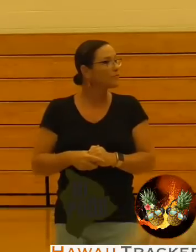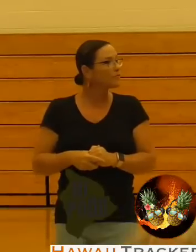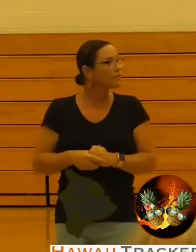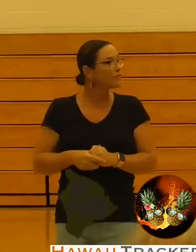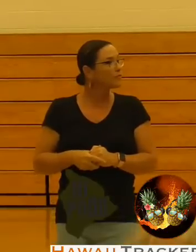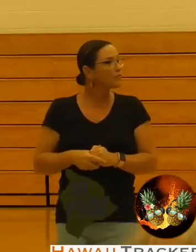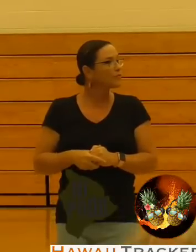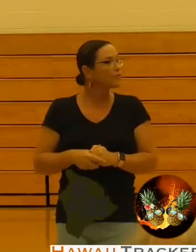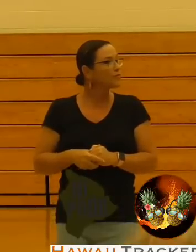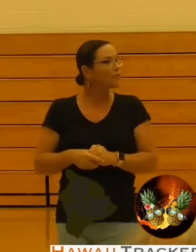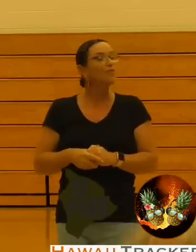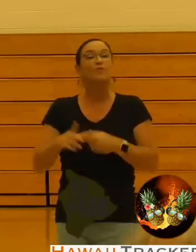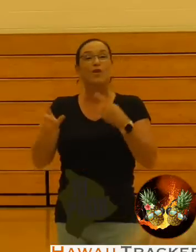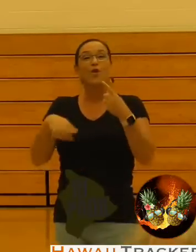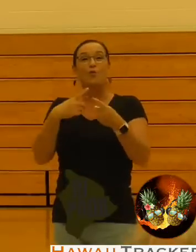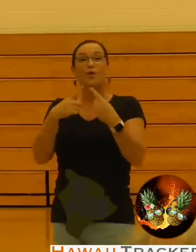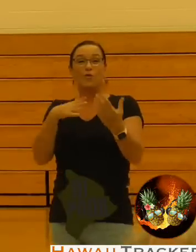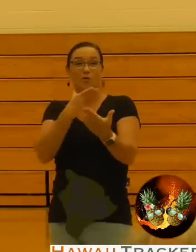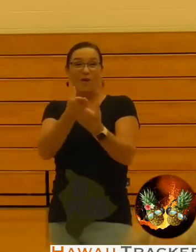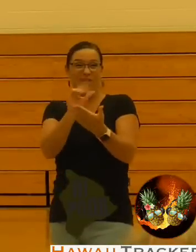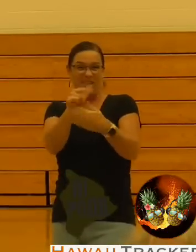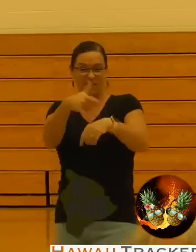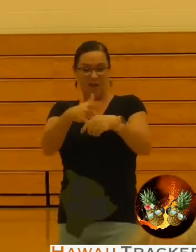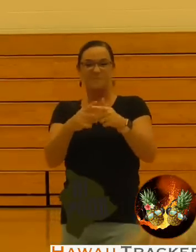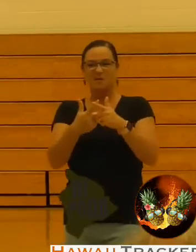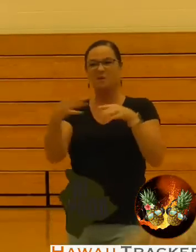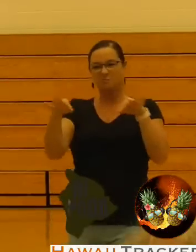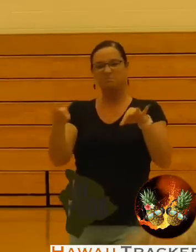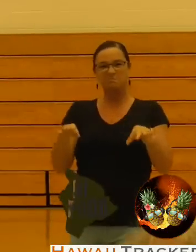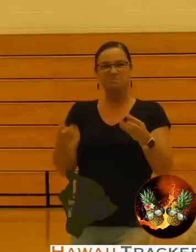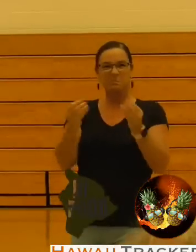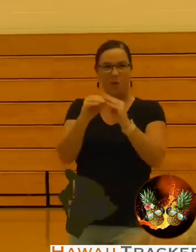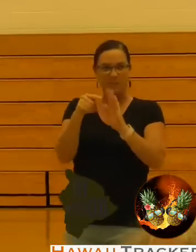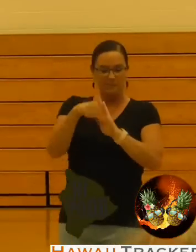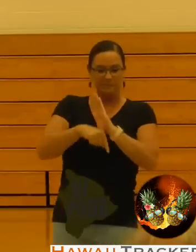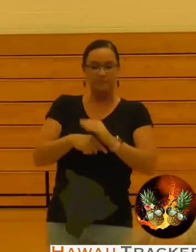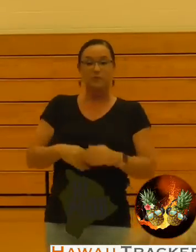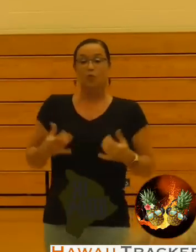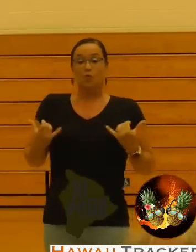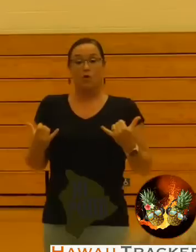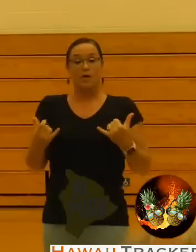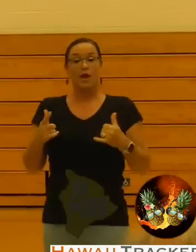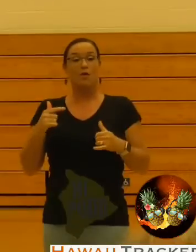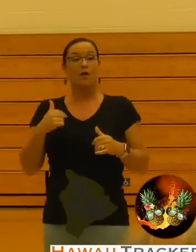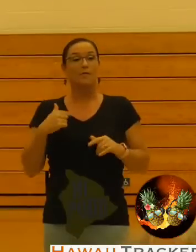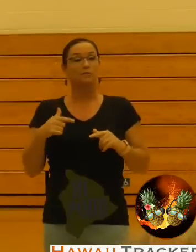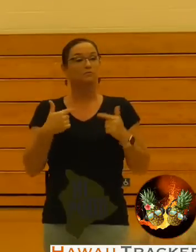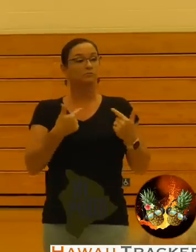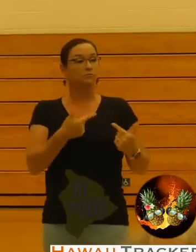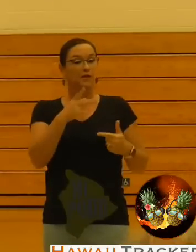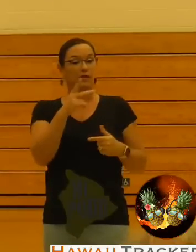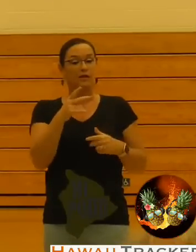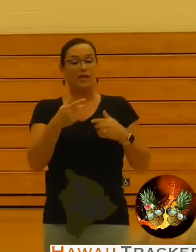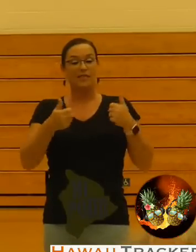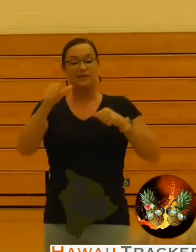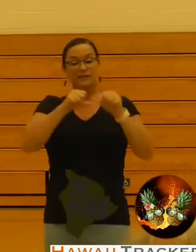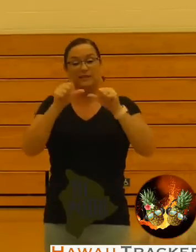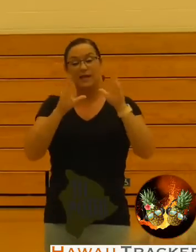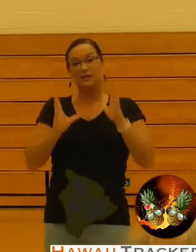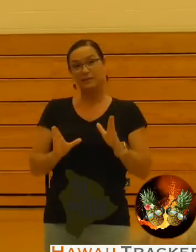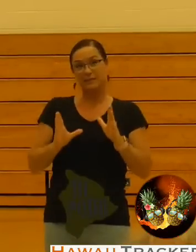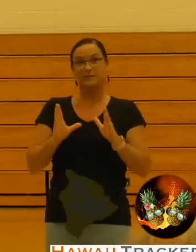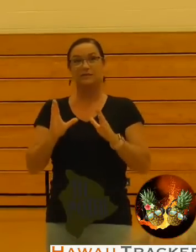So when we get to that point, I'll give you instructions on where to do that. So at this point, I'll turn it over to scientist in charge, Ken